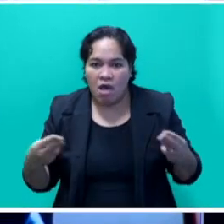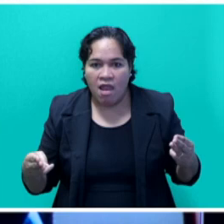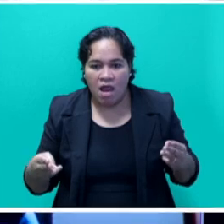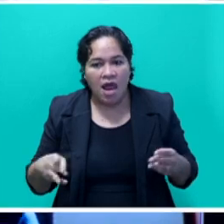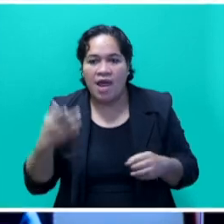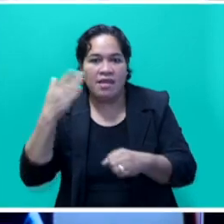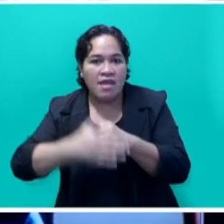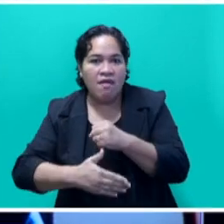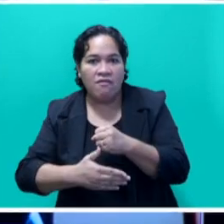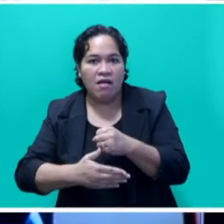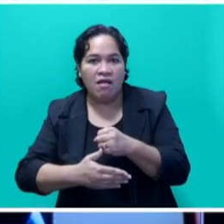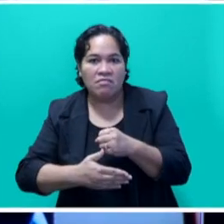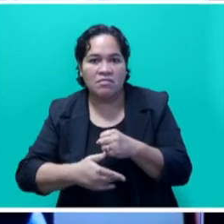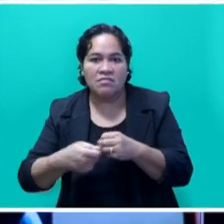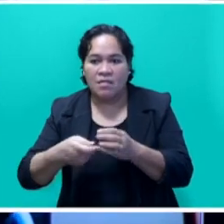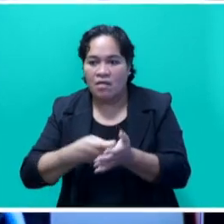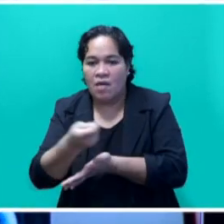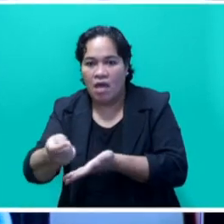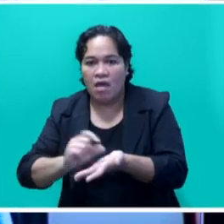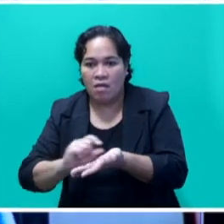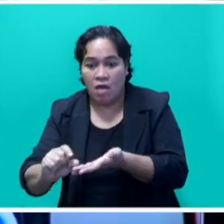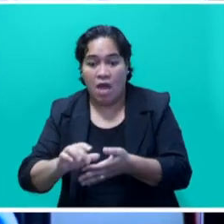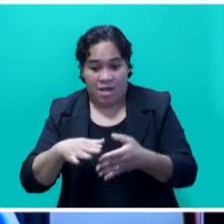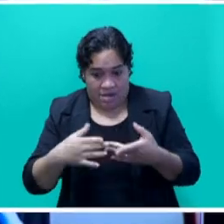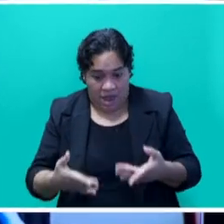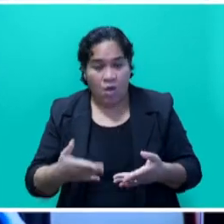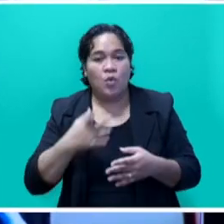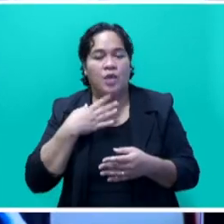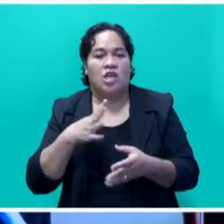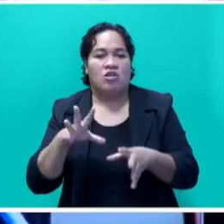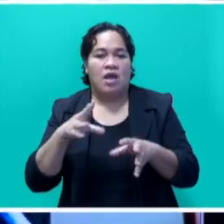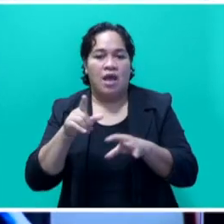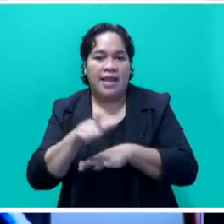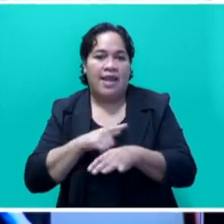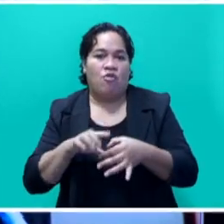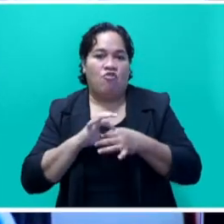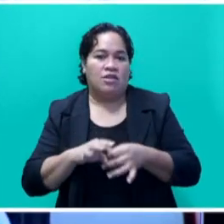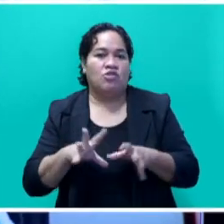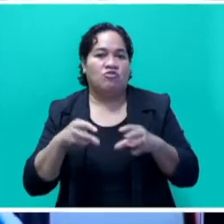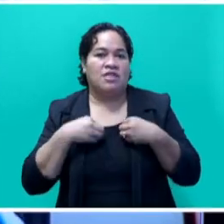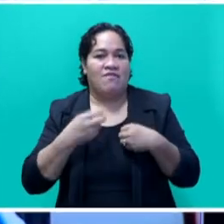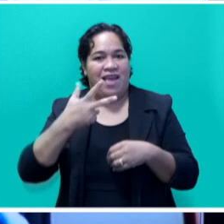landowners. They're getting 80% of that. Mr. Speaker, sir, just very